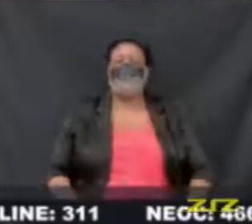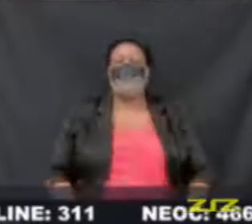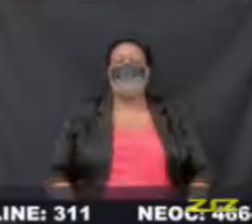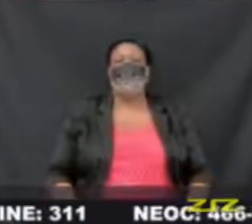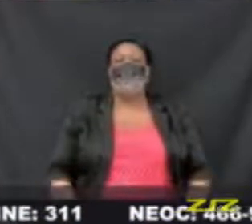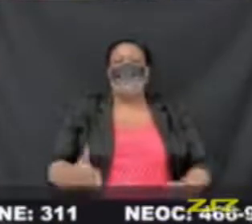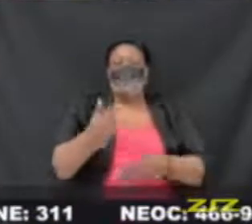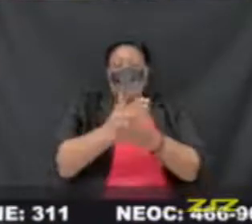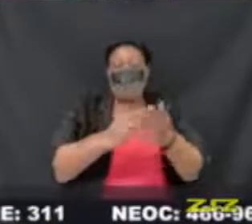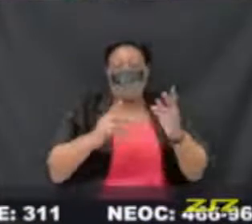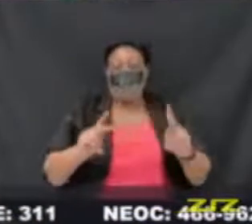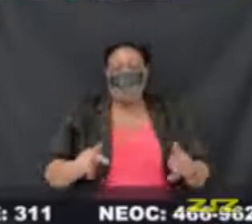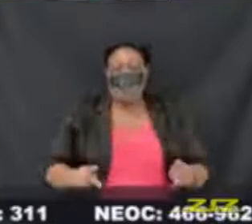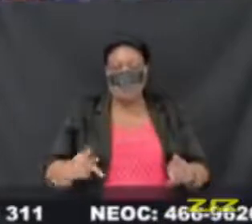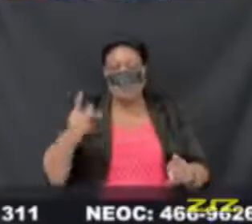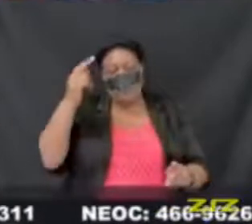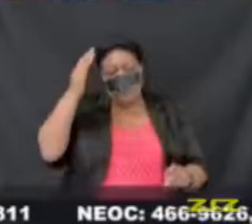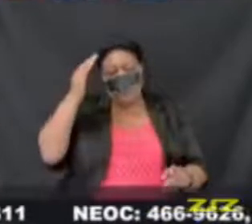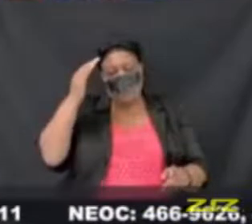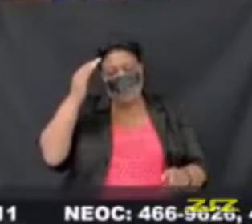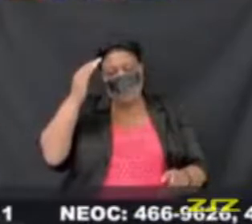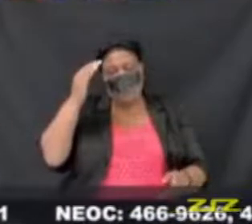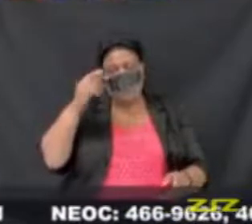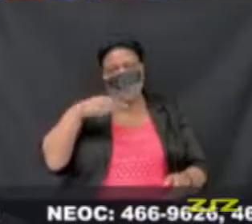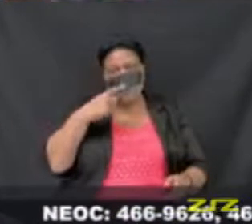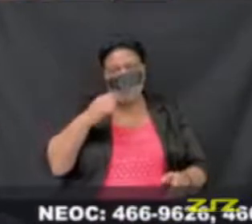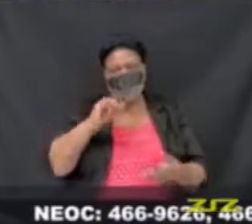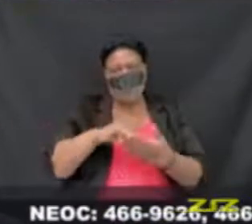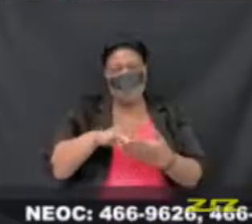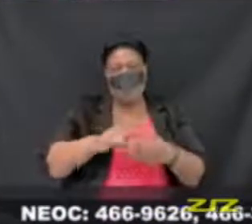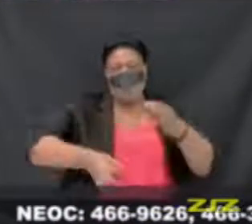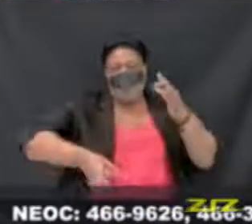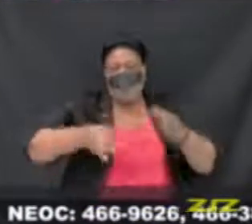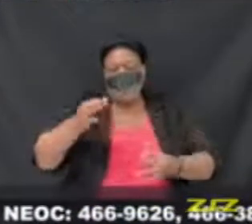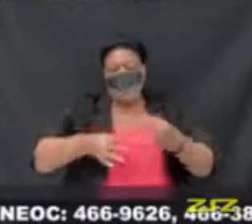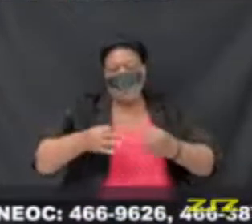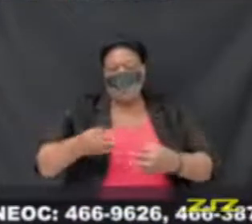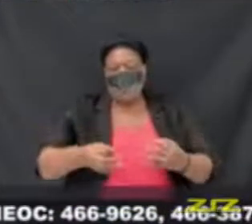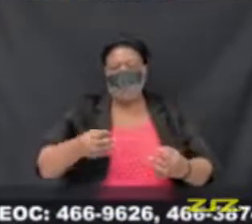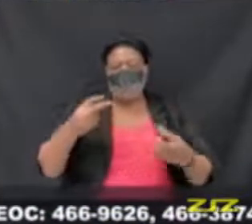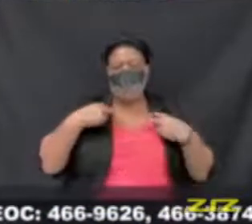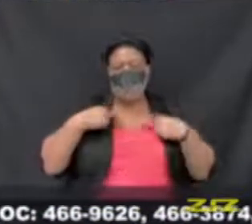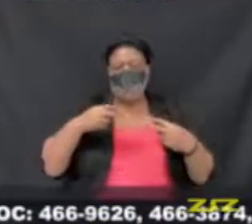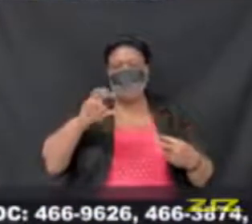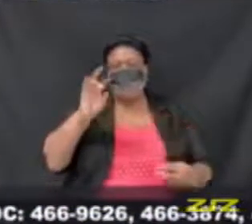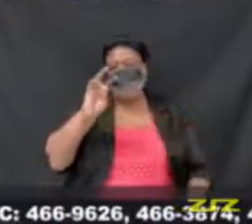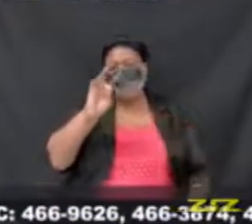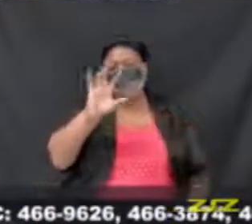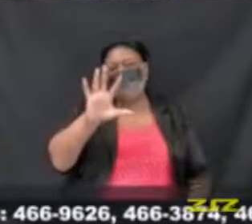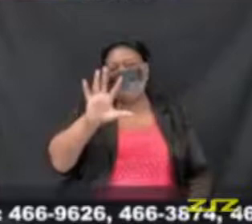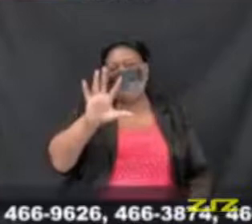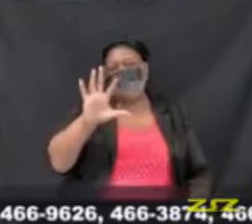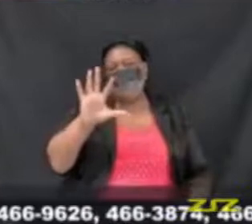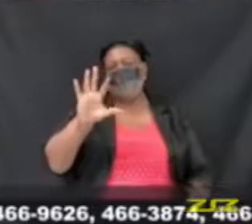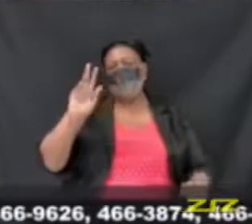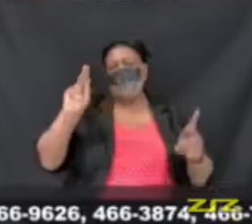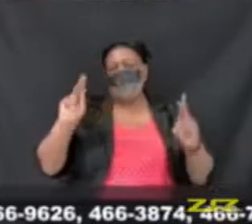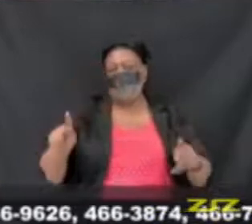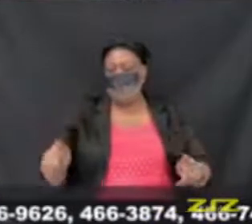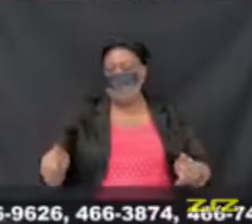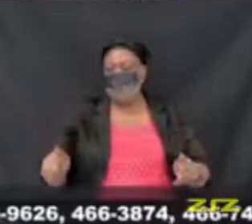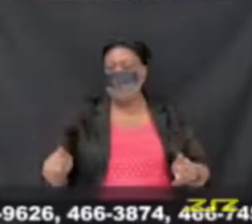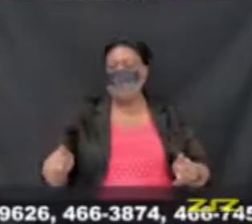hear us mentioning the word herd immunity over the last several presentations, because with COVID-19, because there's a risk of